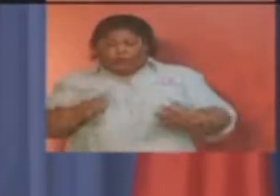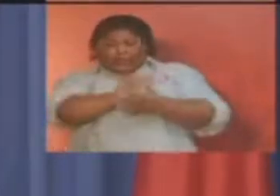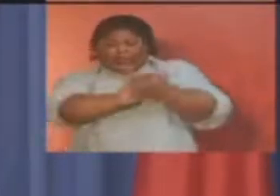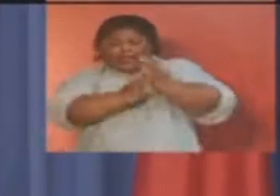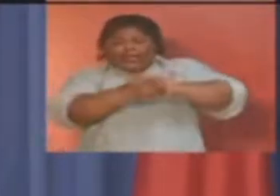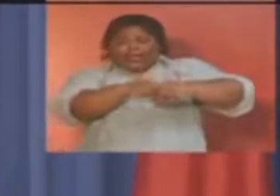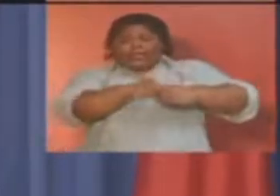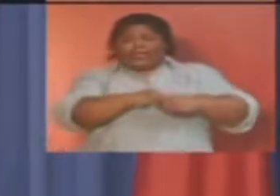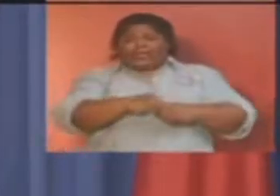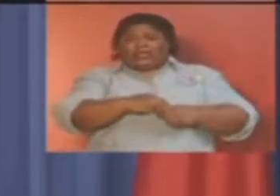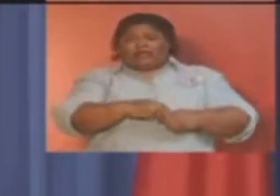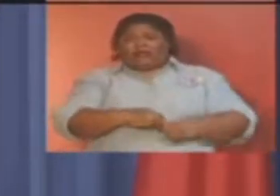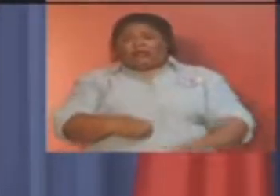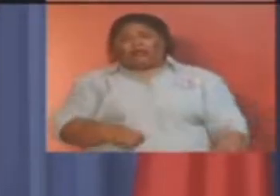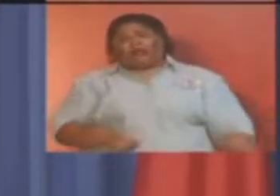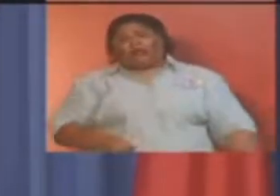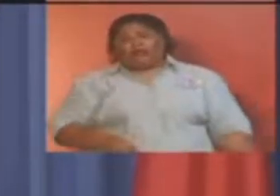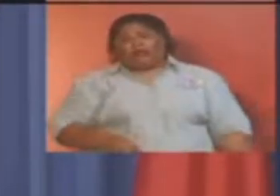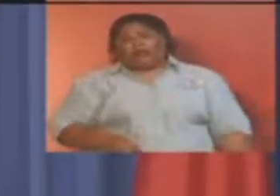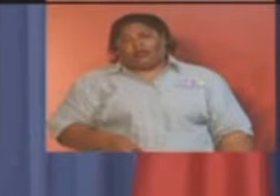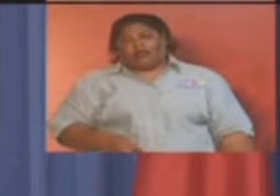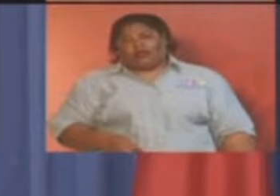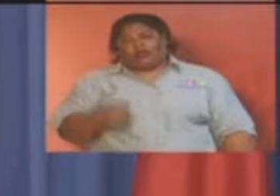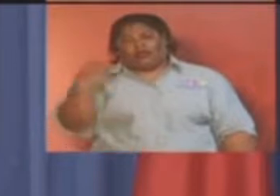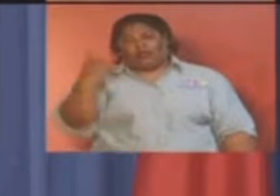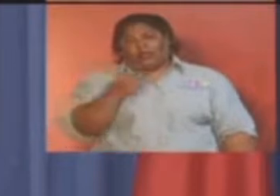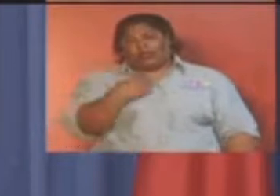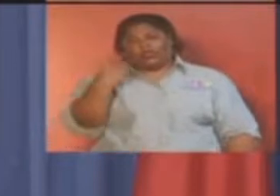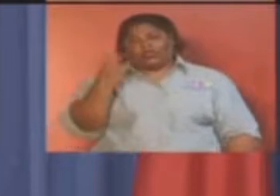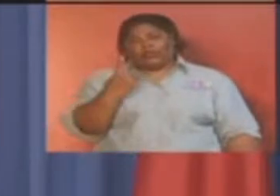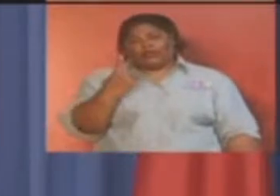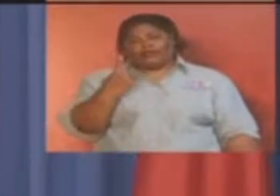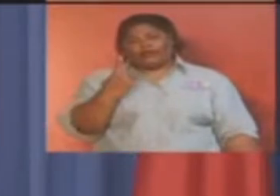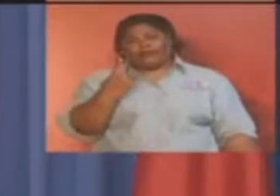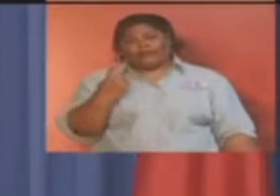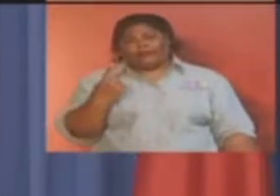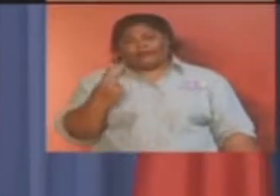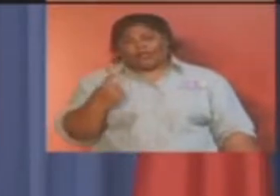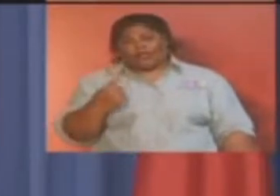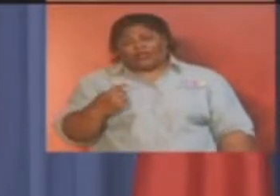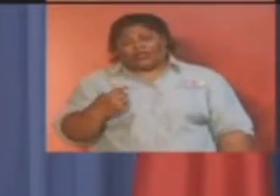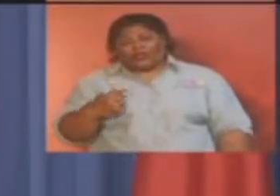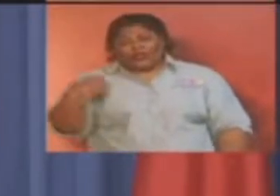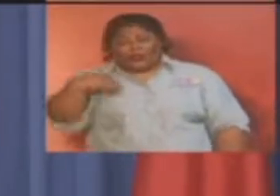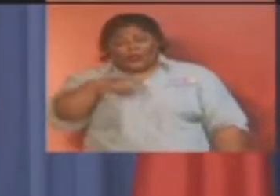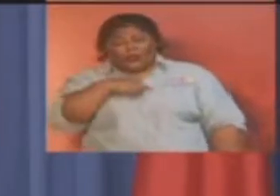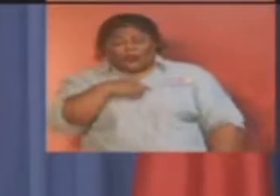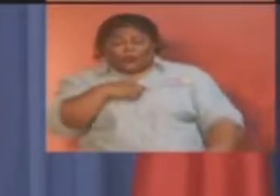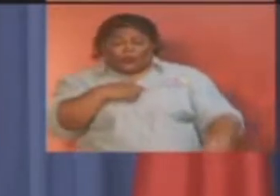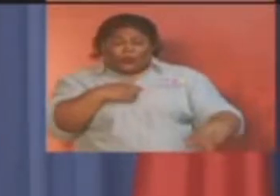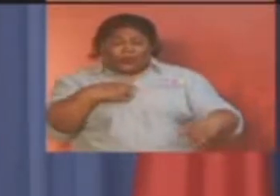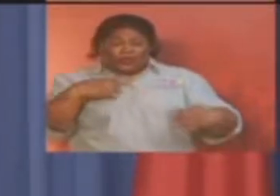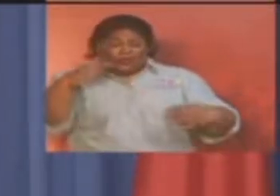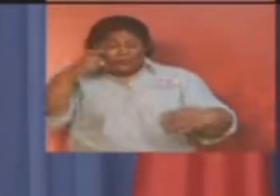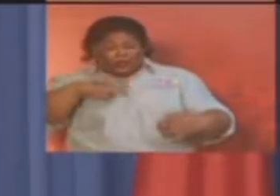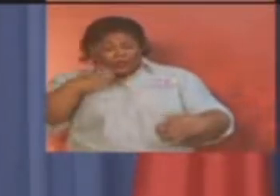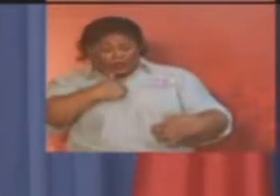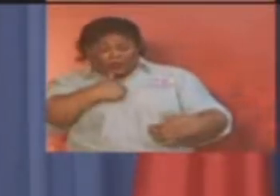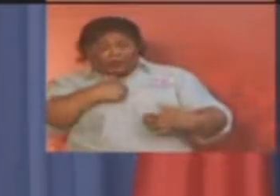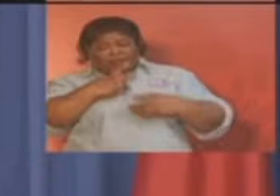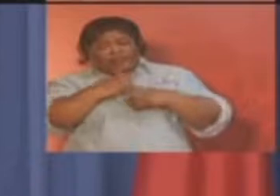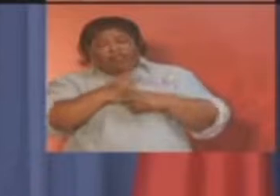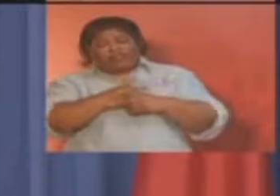how long and how we can affect, how quickly we can get to affect and make an effect for